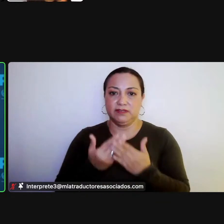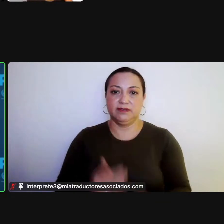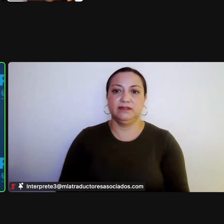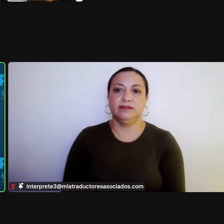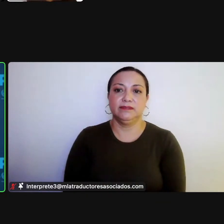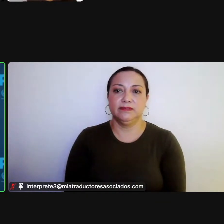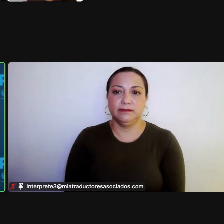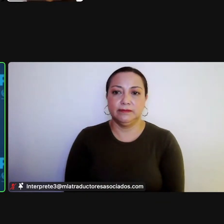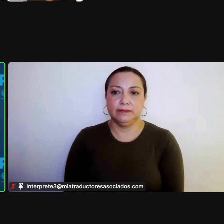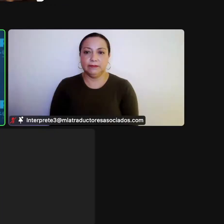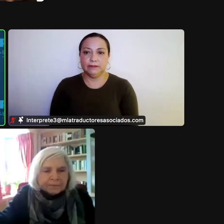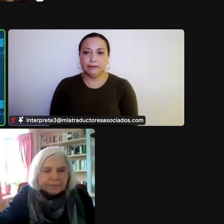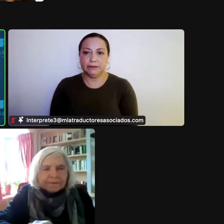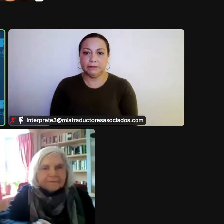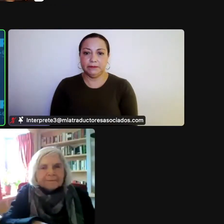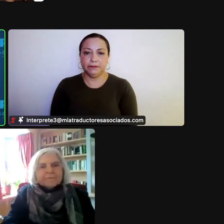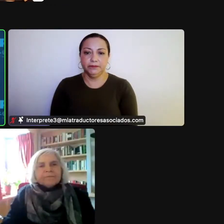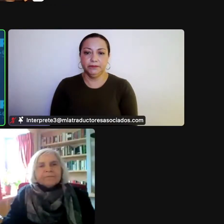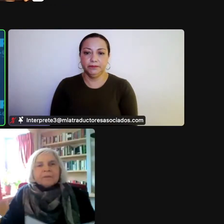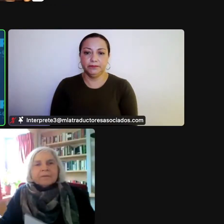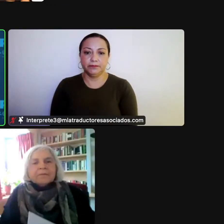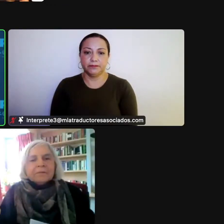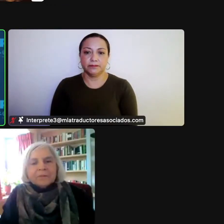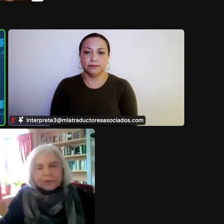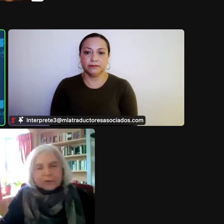floor is yours. Thank you very much.